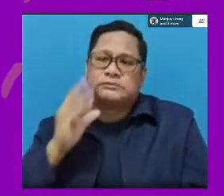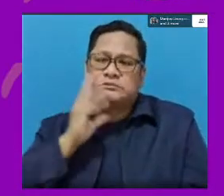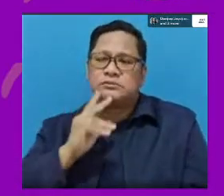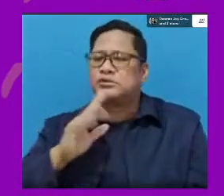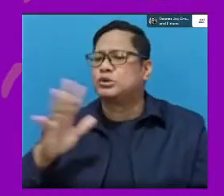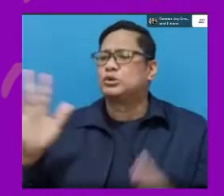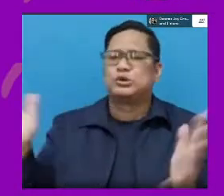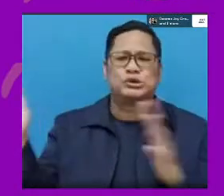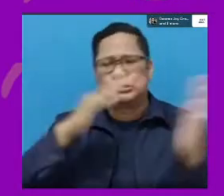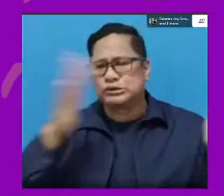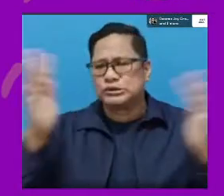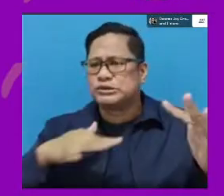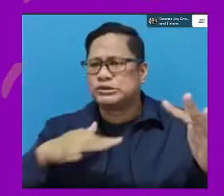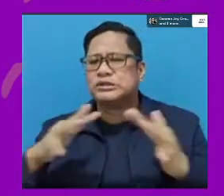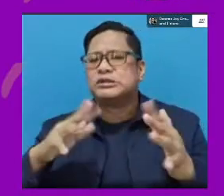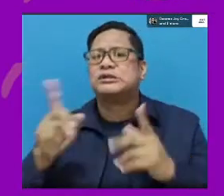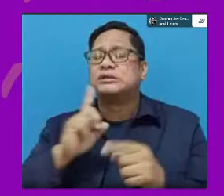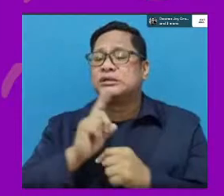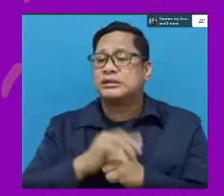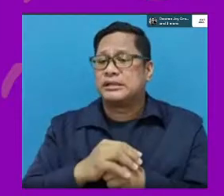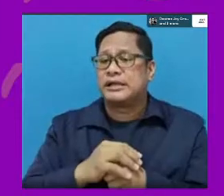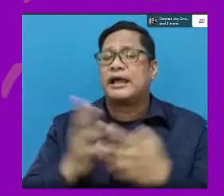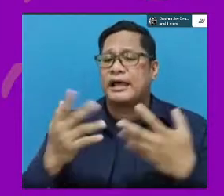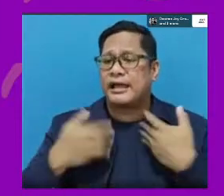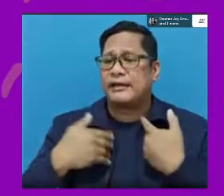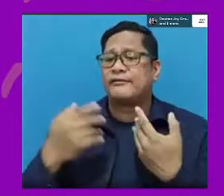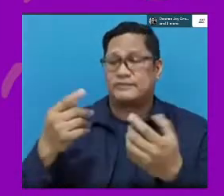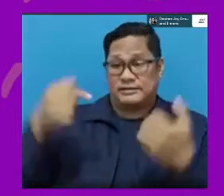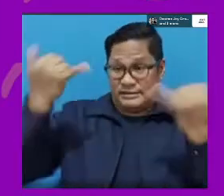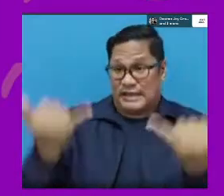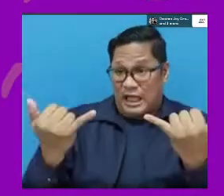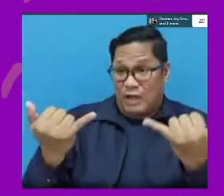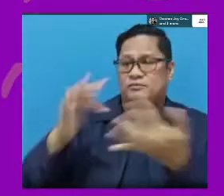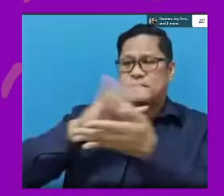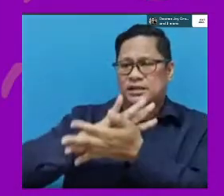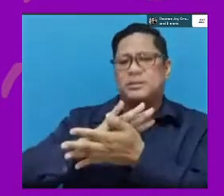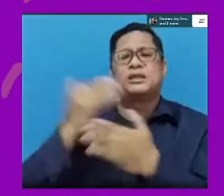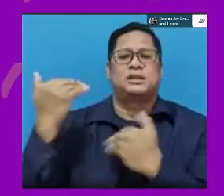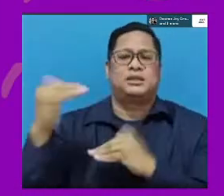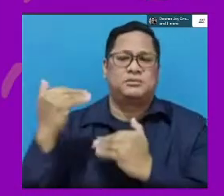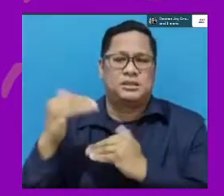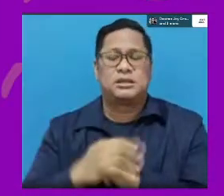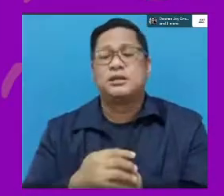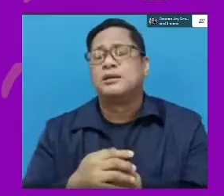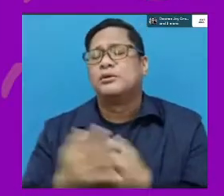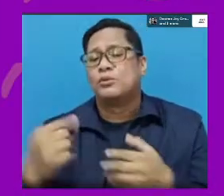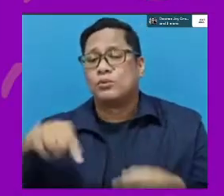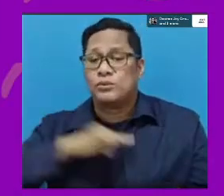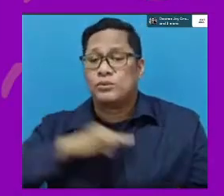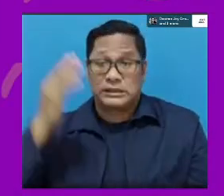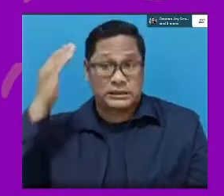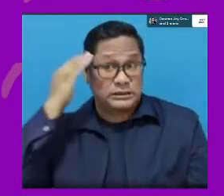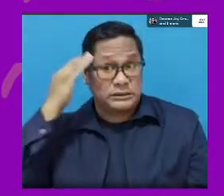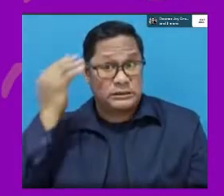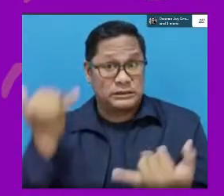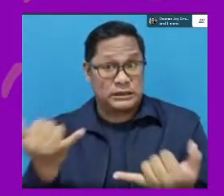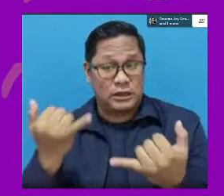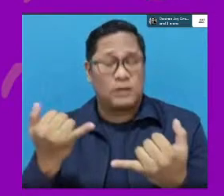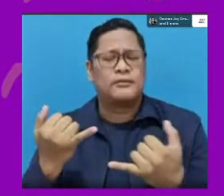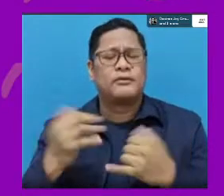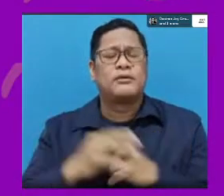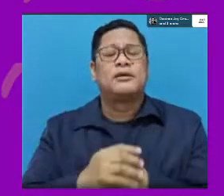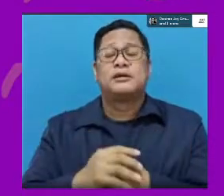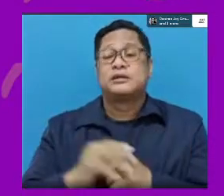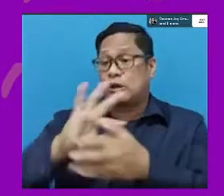specifically pandemic differently. We know We now know too well that the